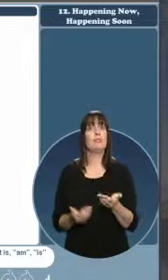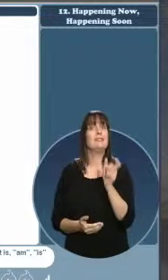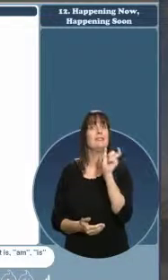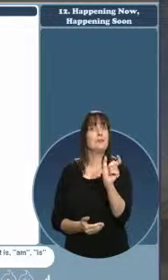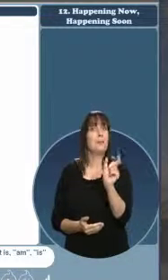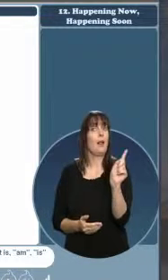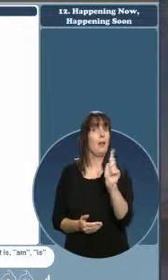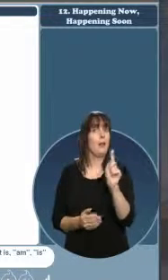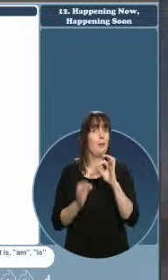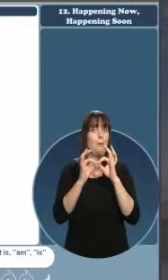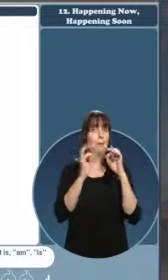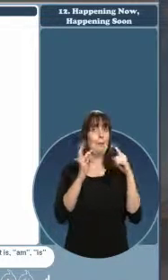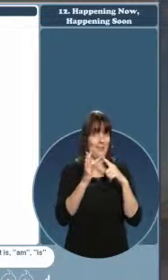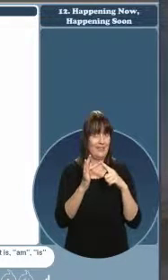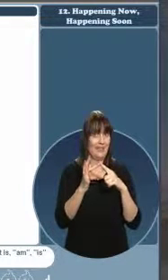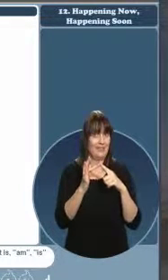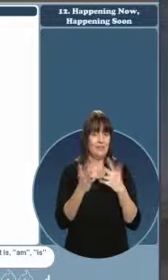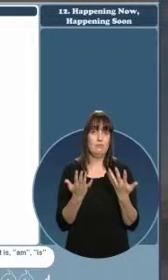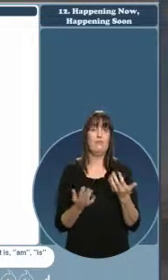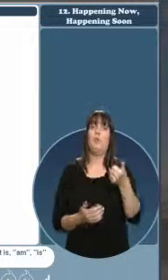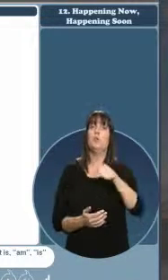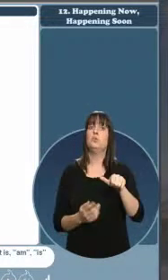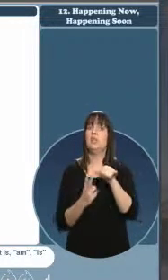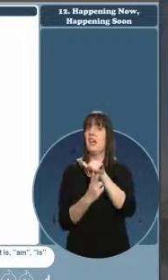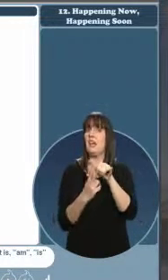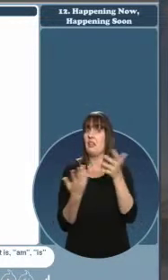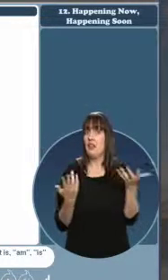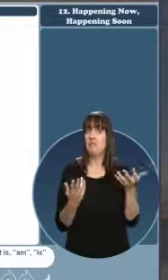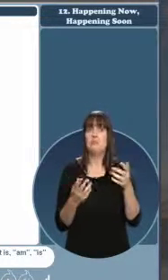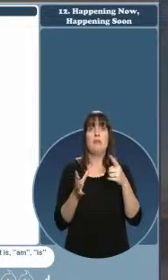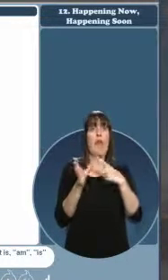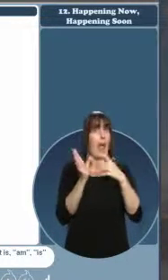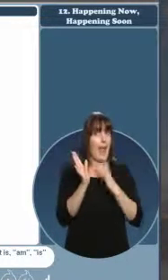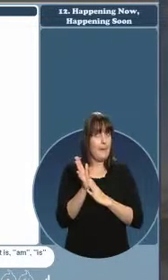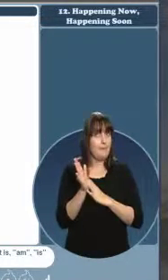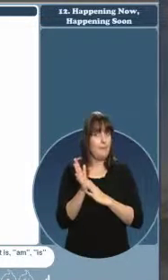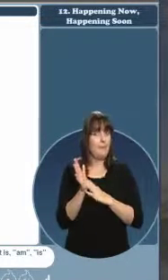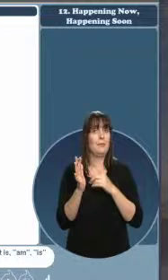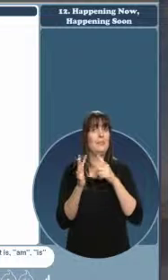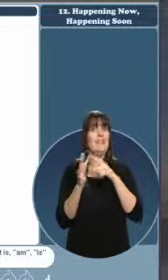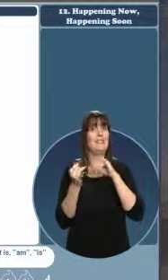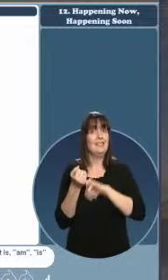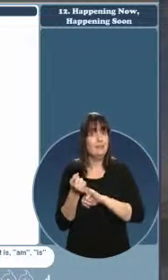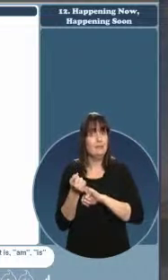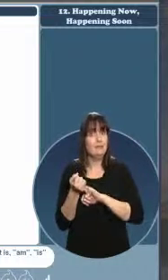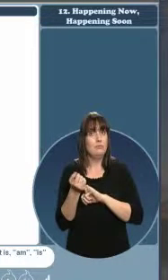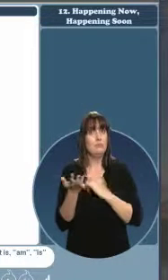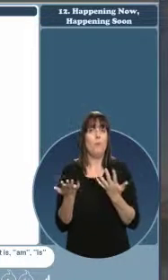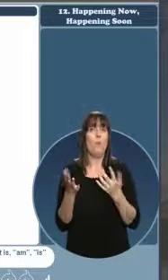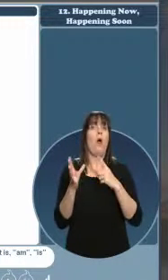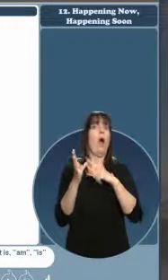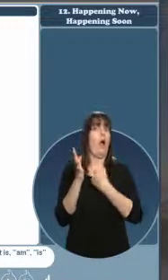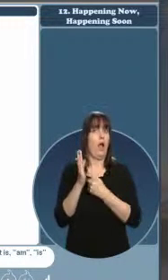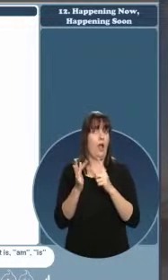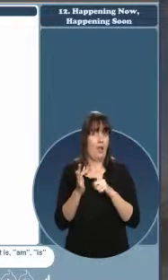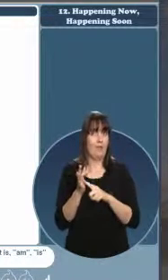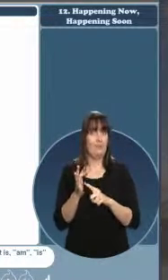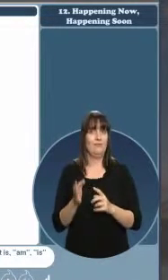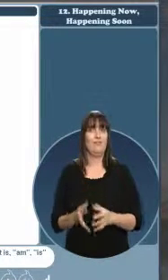First, the auxiliary we use is the present simple of be, so we use either